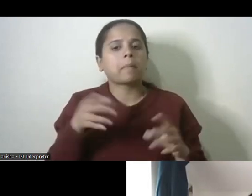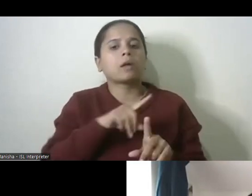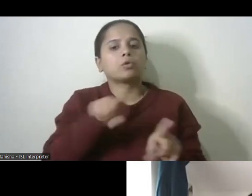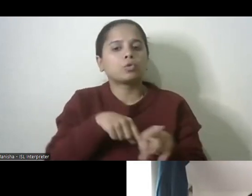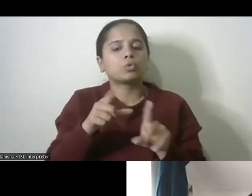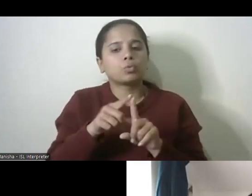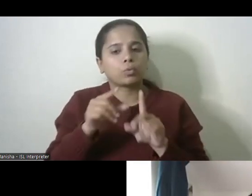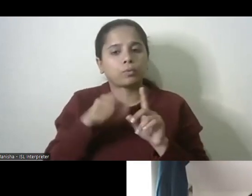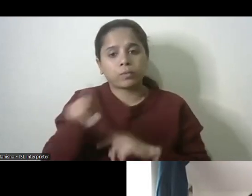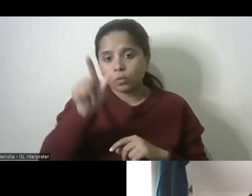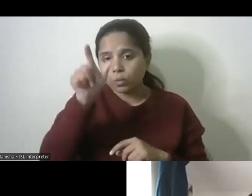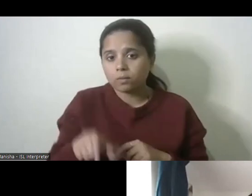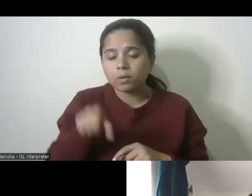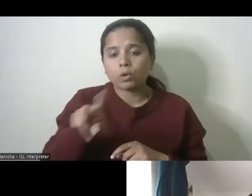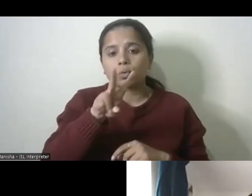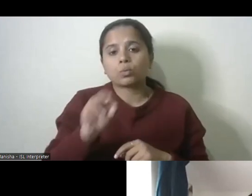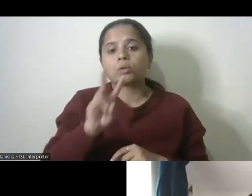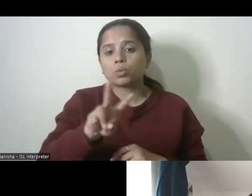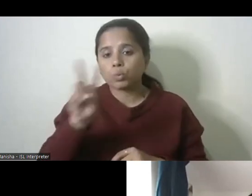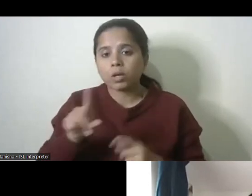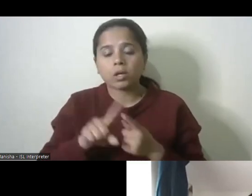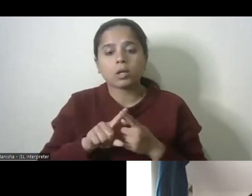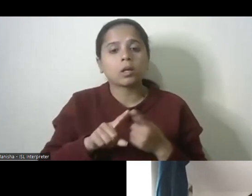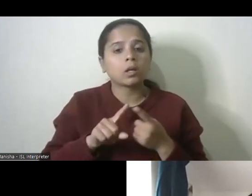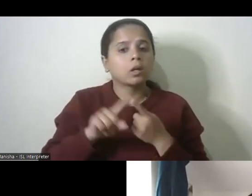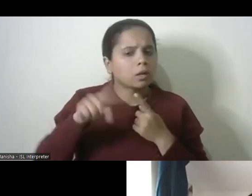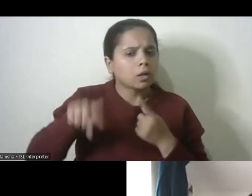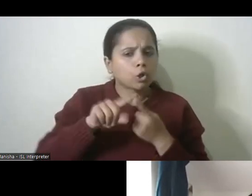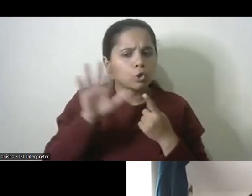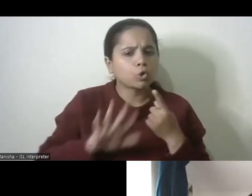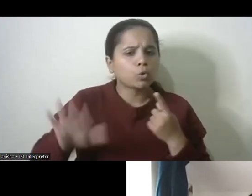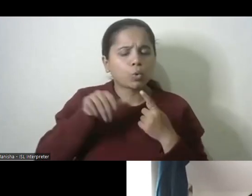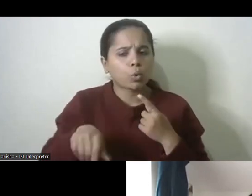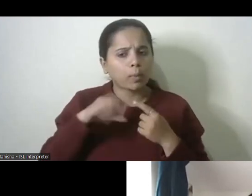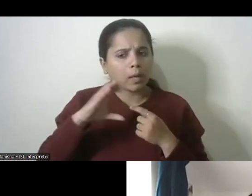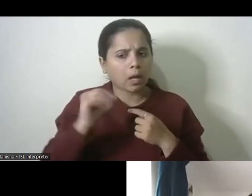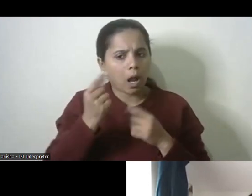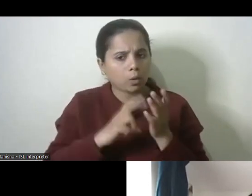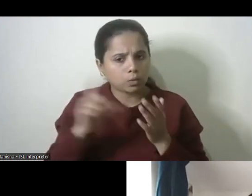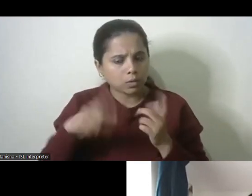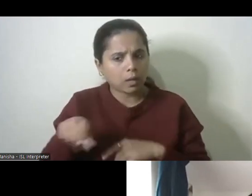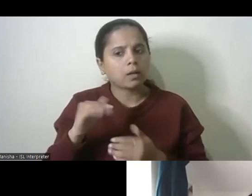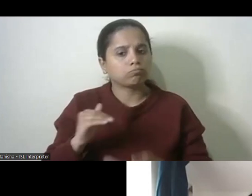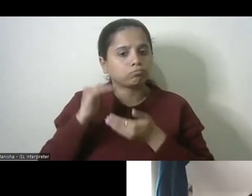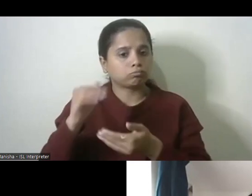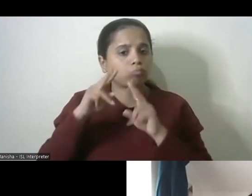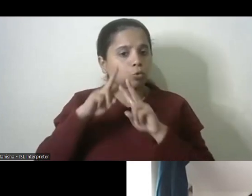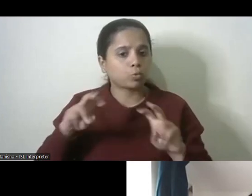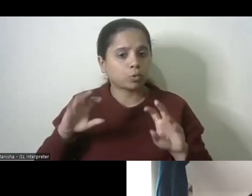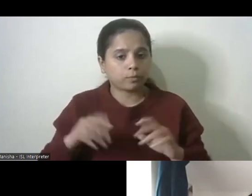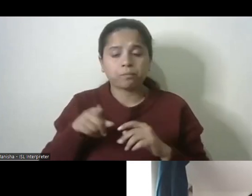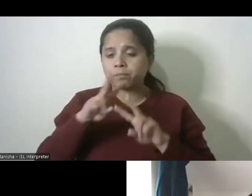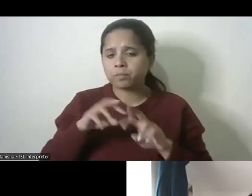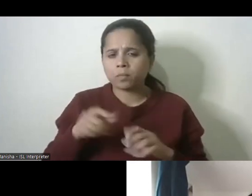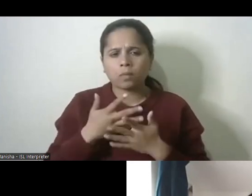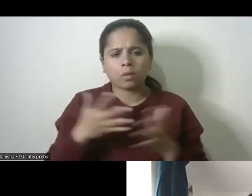the 2022 European Research Council Public Engagement with Research Award. Her research has been